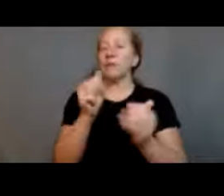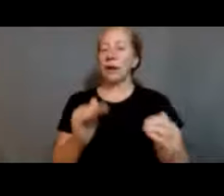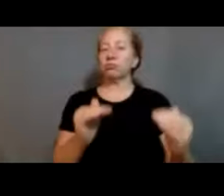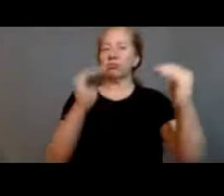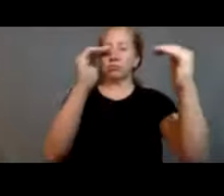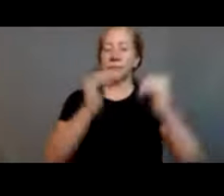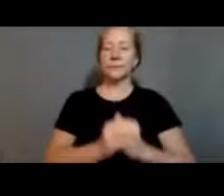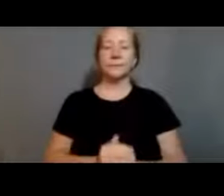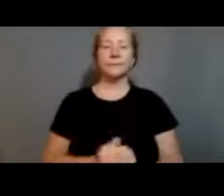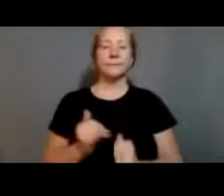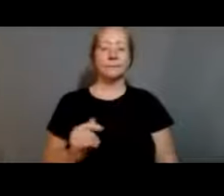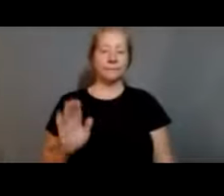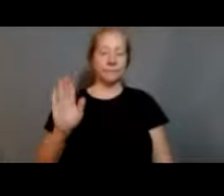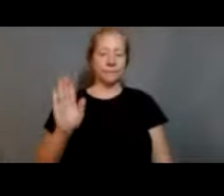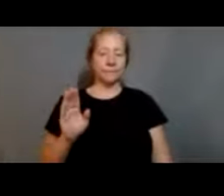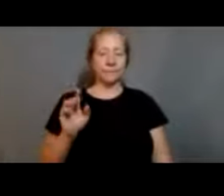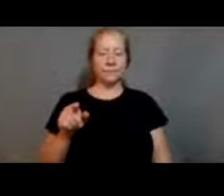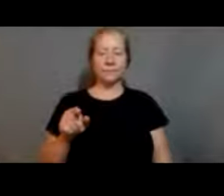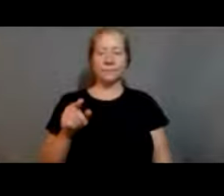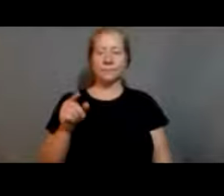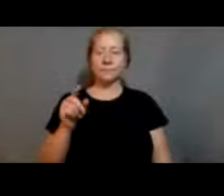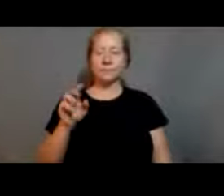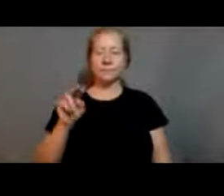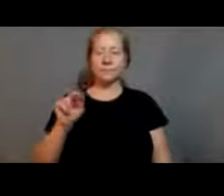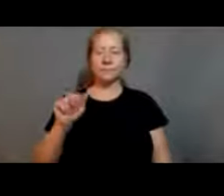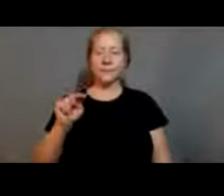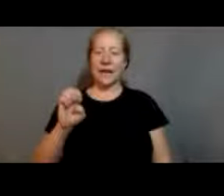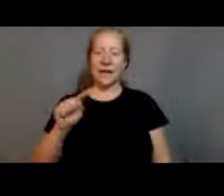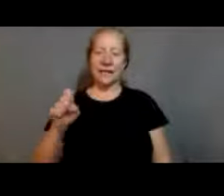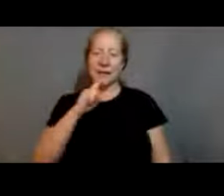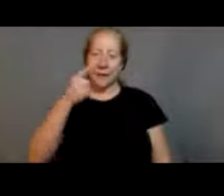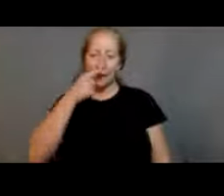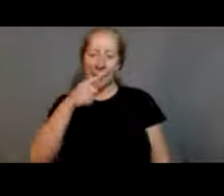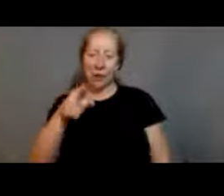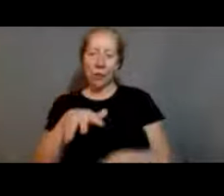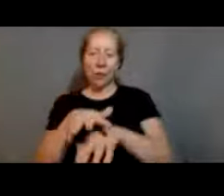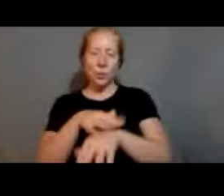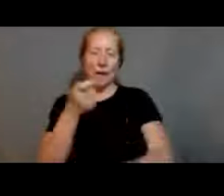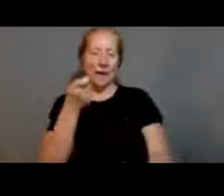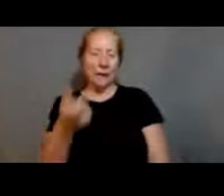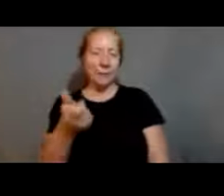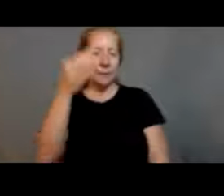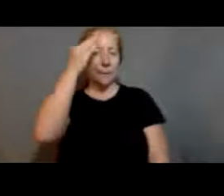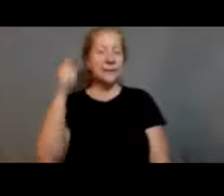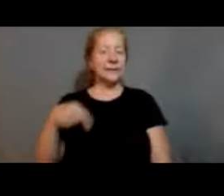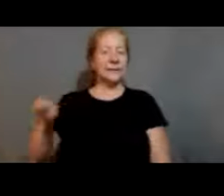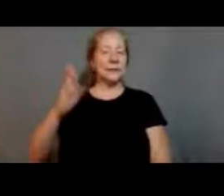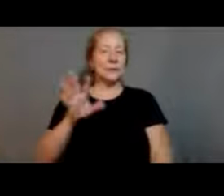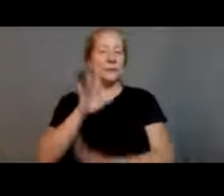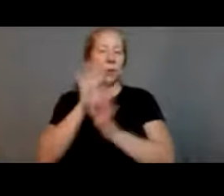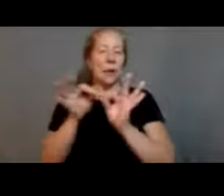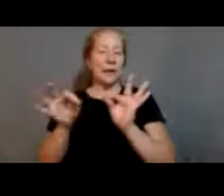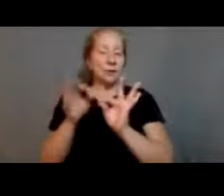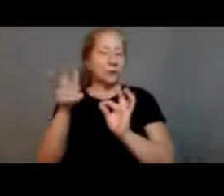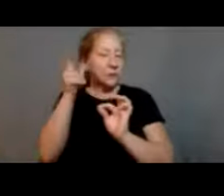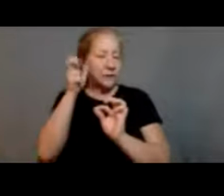Dr. Douge, Yes, could I ask you to slow down just a little bit? The interpreters have asked for just a